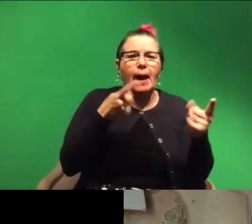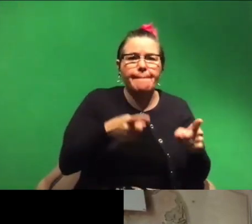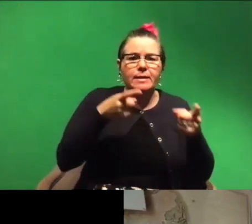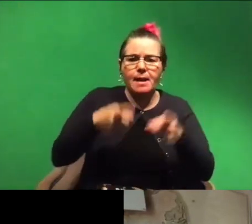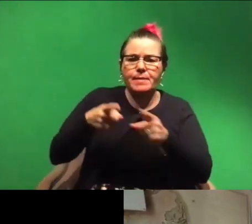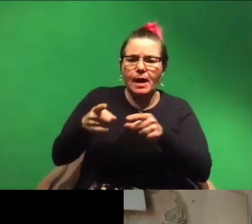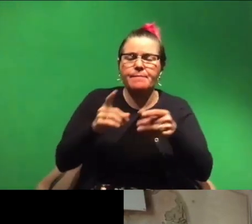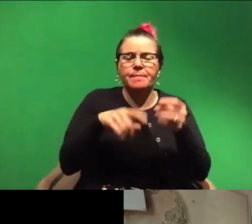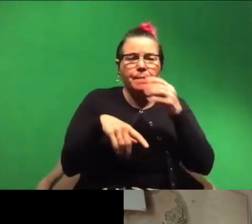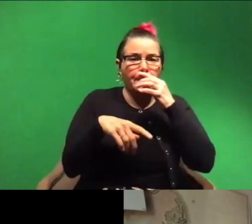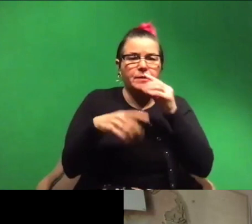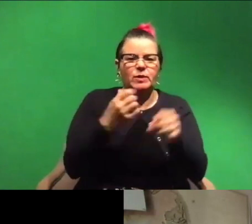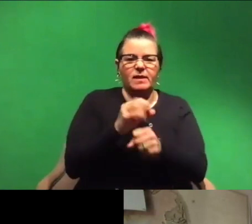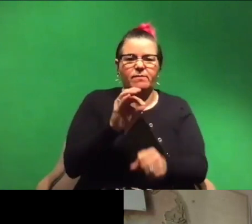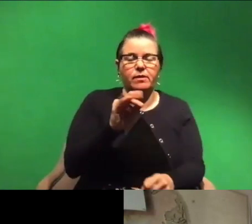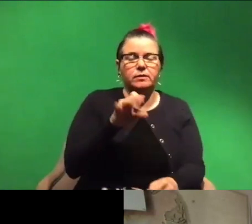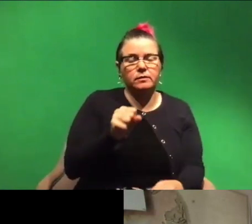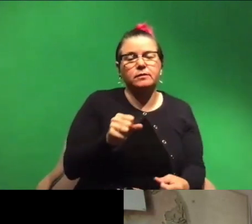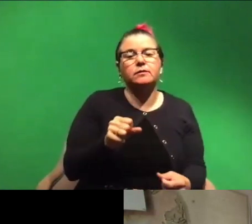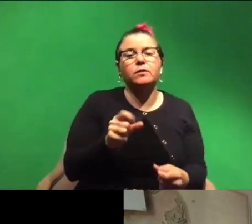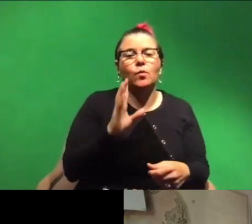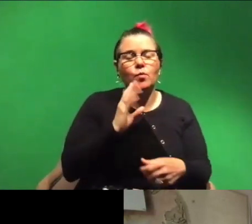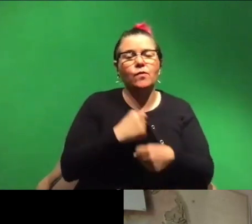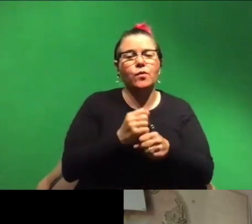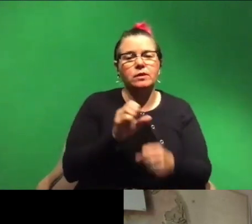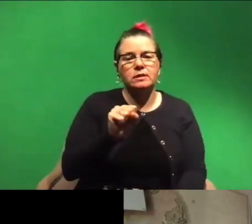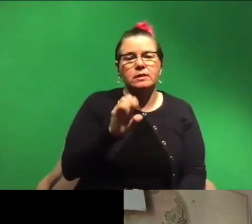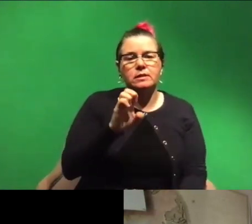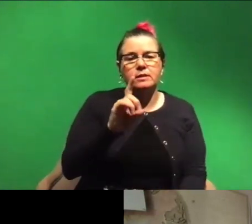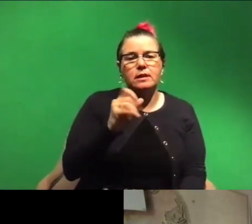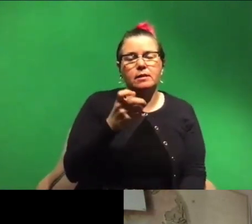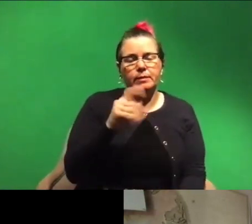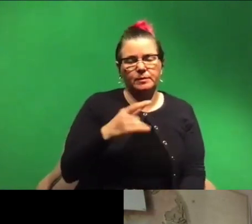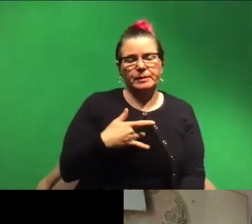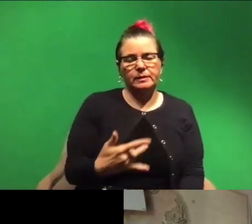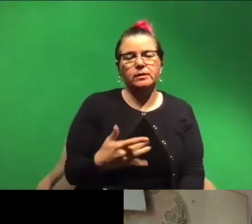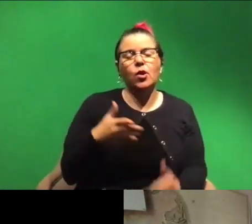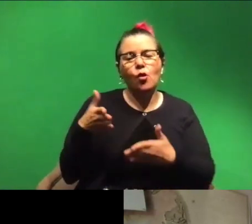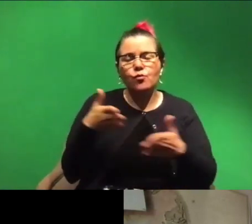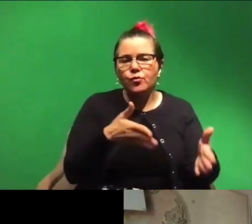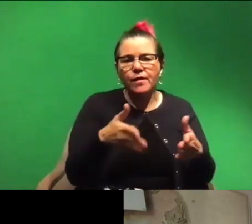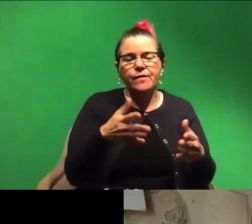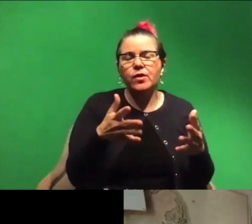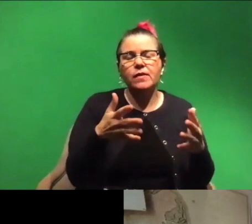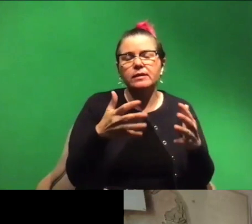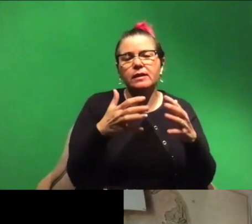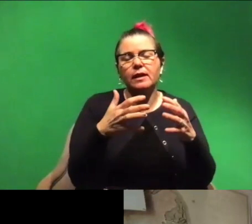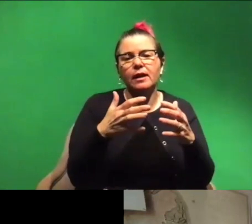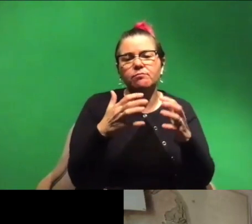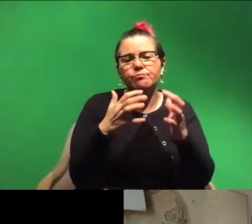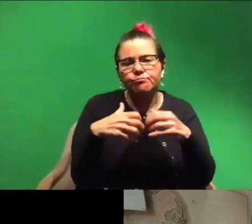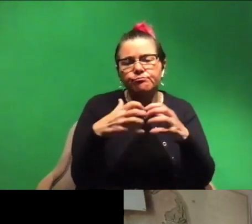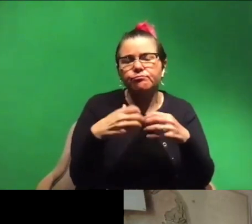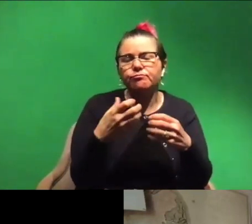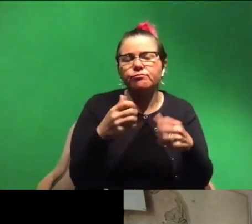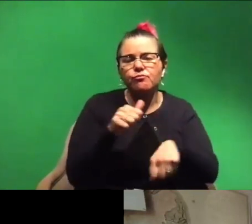the time, so they'll form in sediments, right? So if you have a river that's breaking down rocks